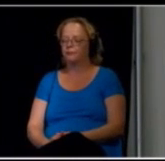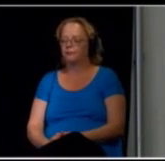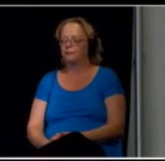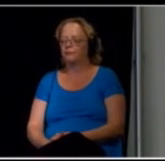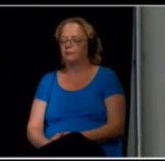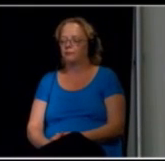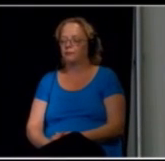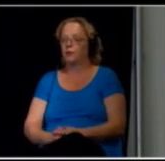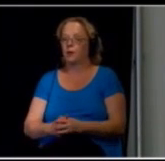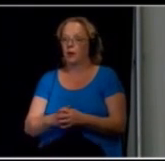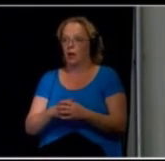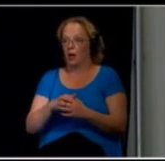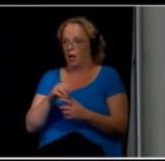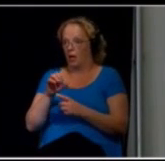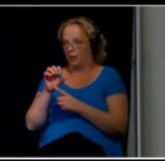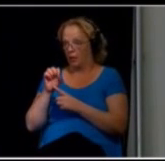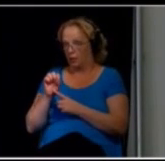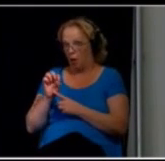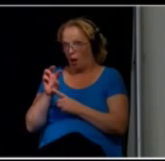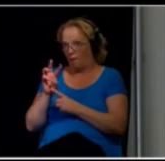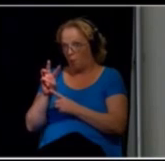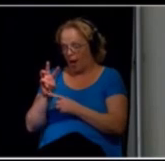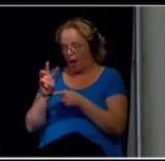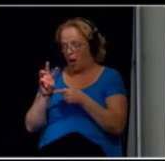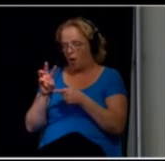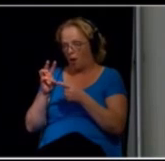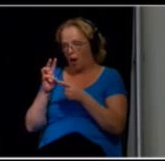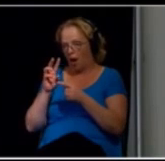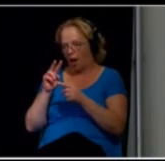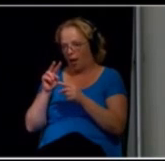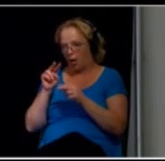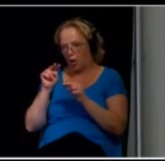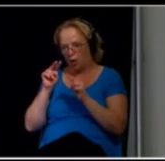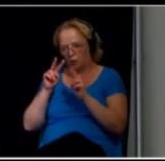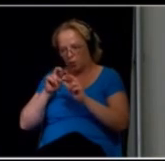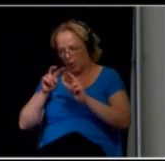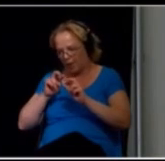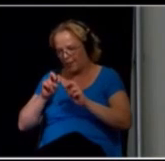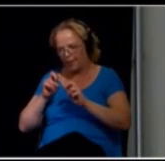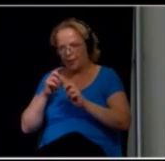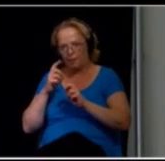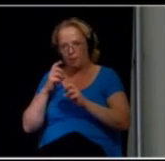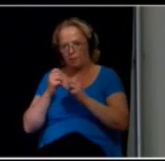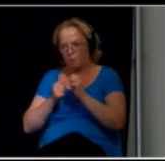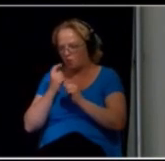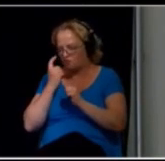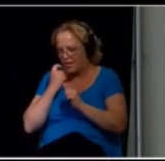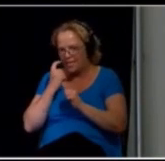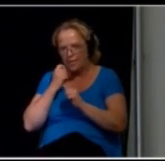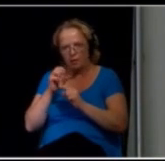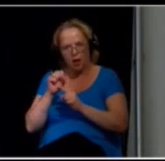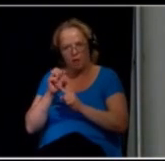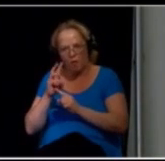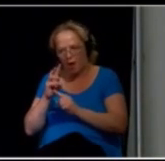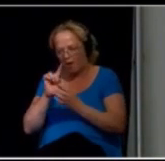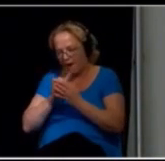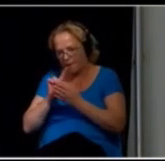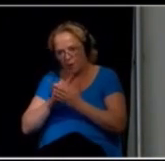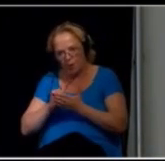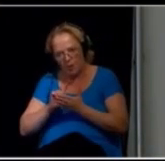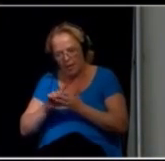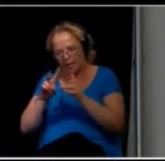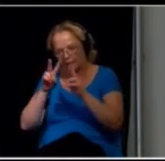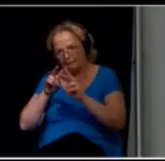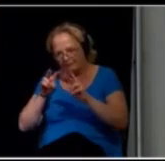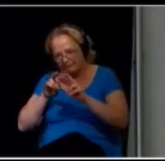as with the software, I'm looking at the latest iteration of the Model X every week. And it really is, it's turning out to